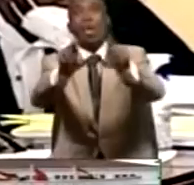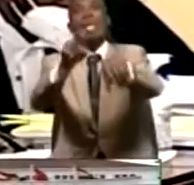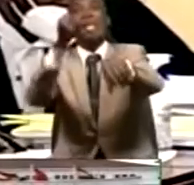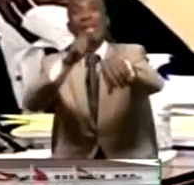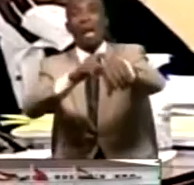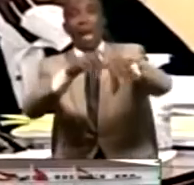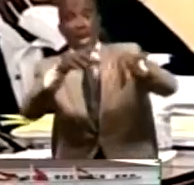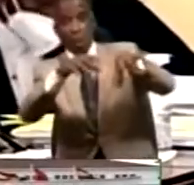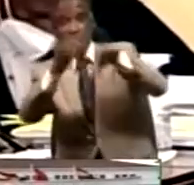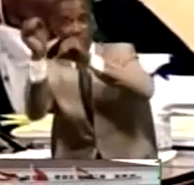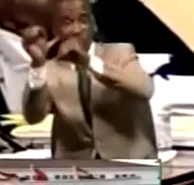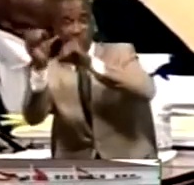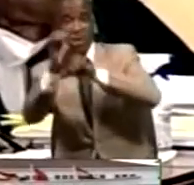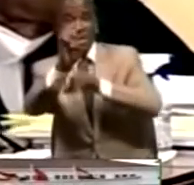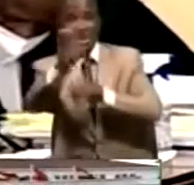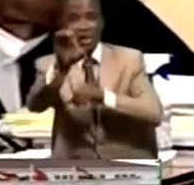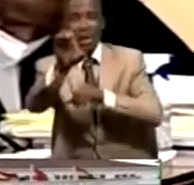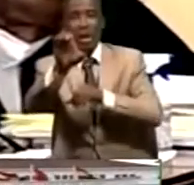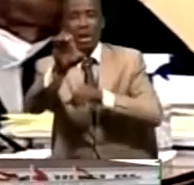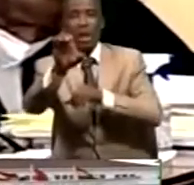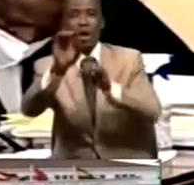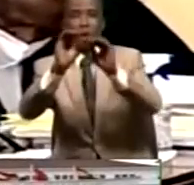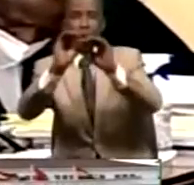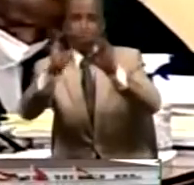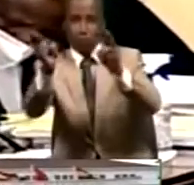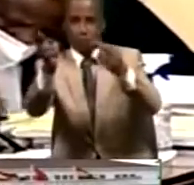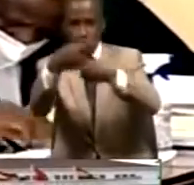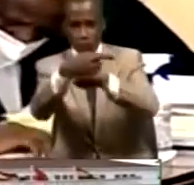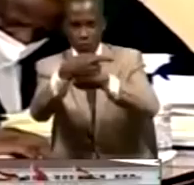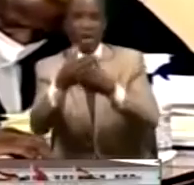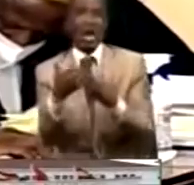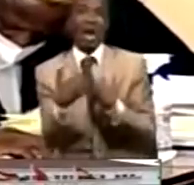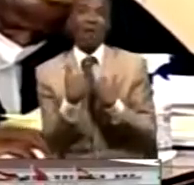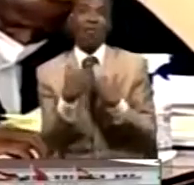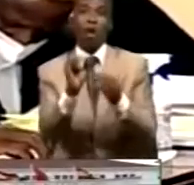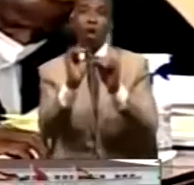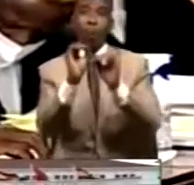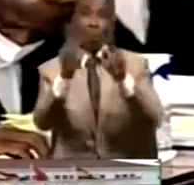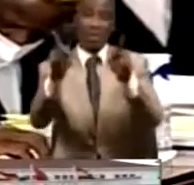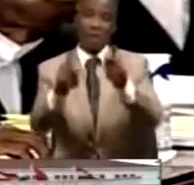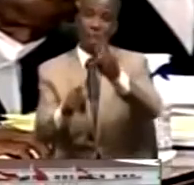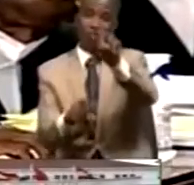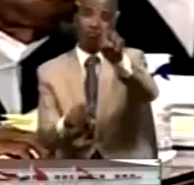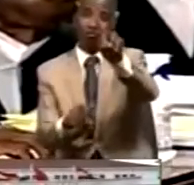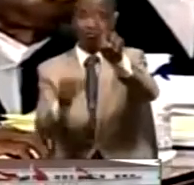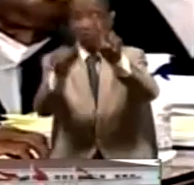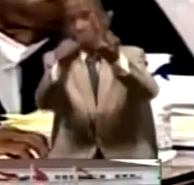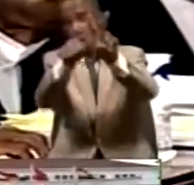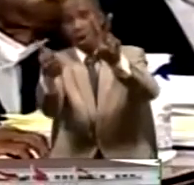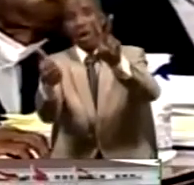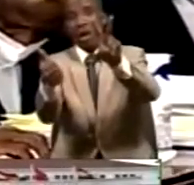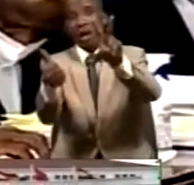left, you had the opportunity to have 2 other people represent